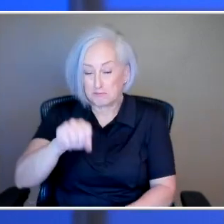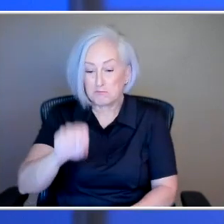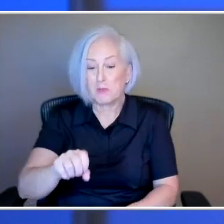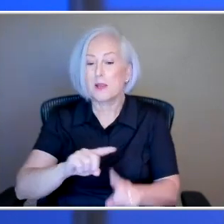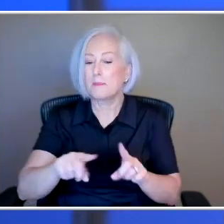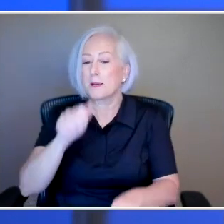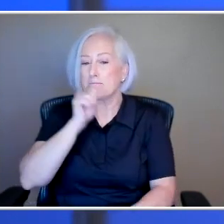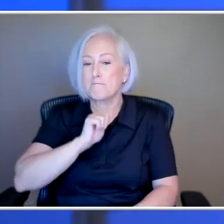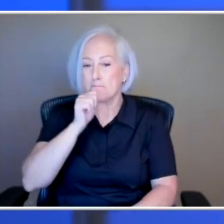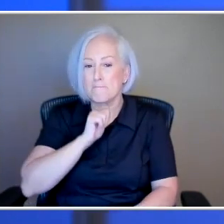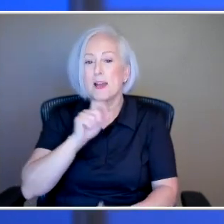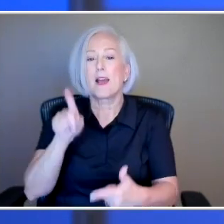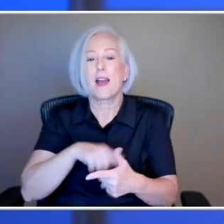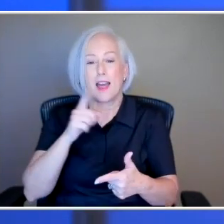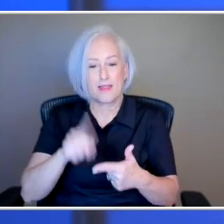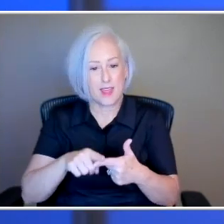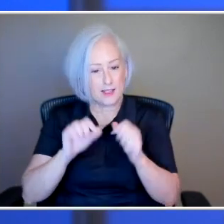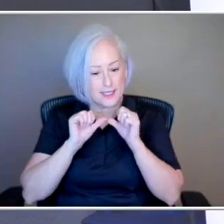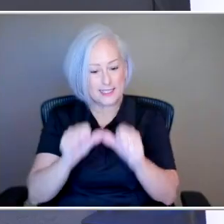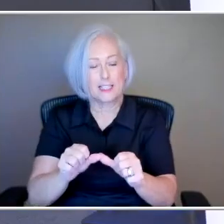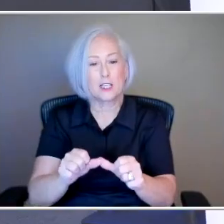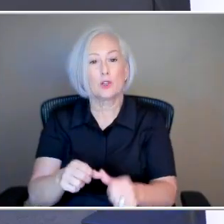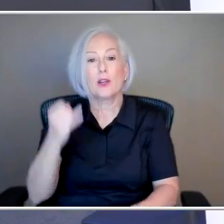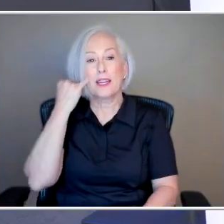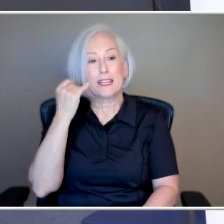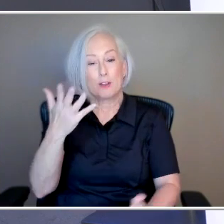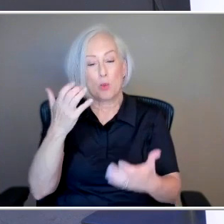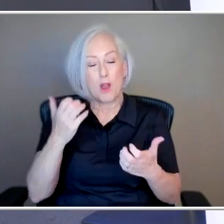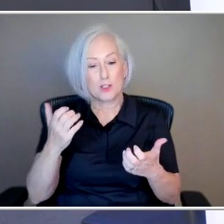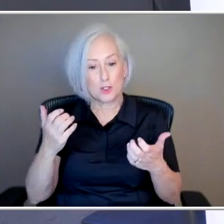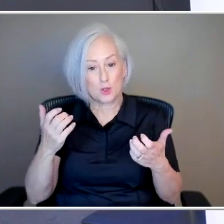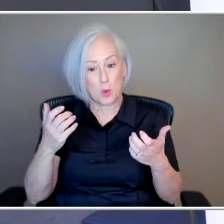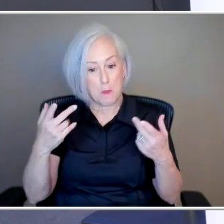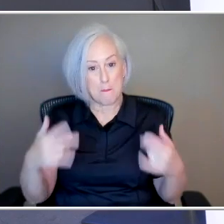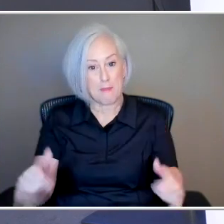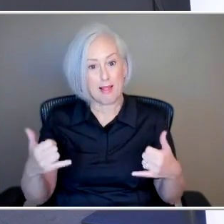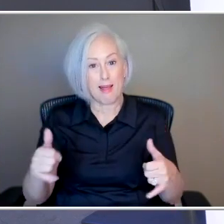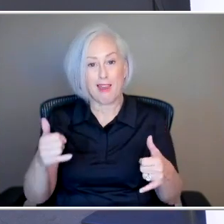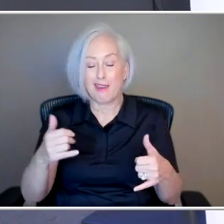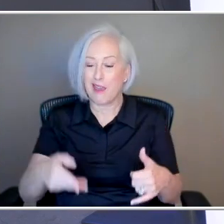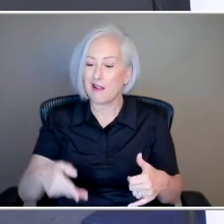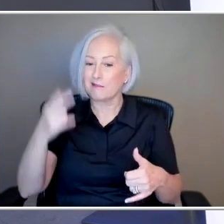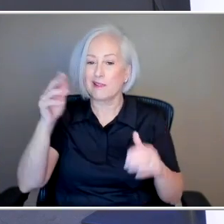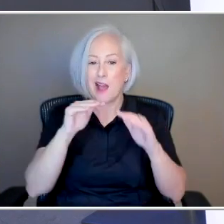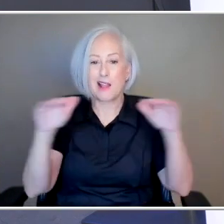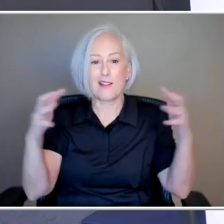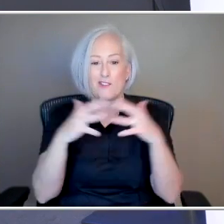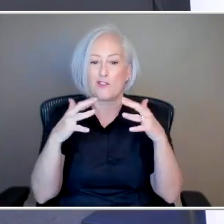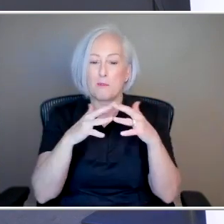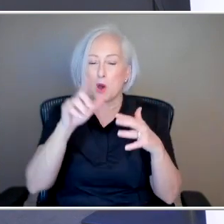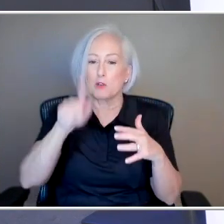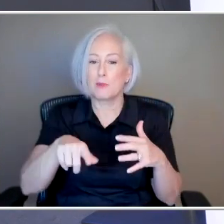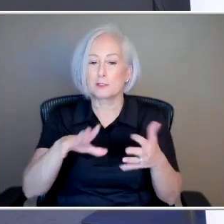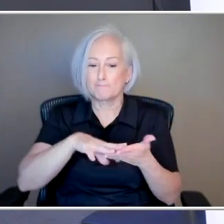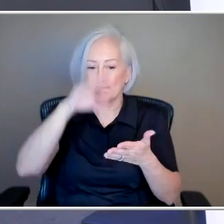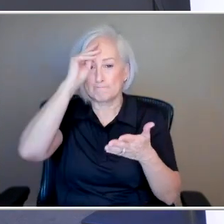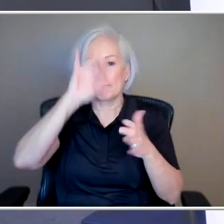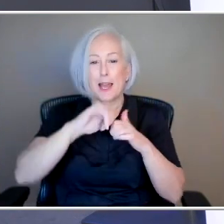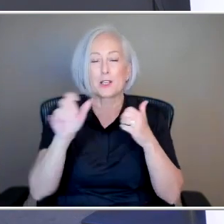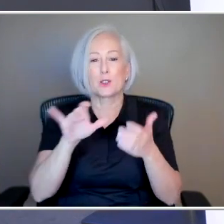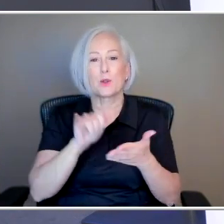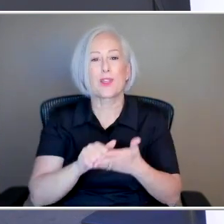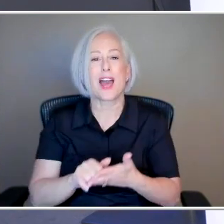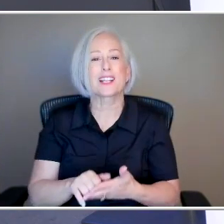level, you have to be able to do that. Right. So Dr. Mullen, let's bring you in here. So you get a call from Dr. Darsh. You're also your very good friend and colleague.